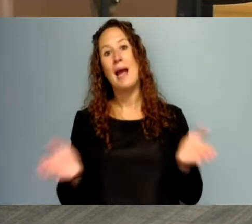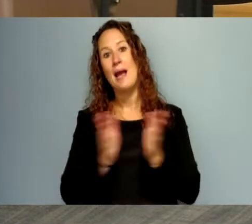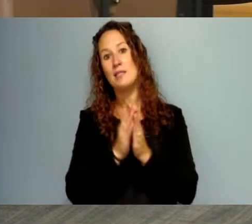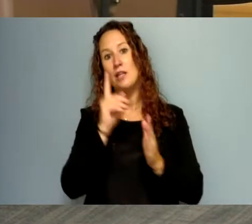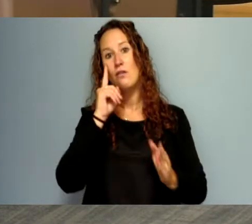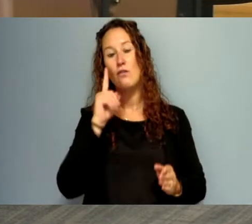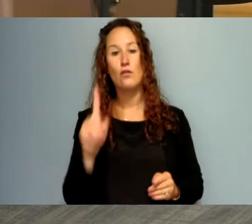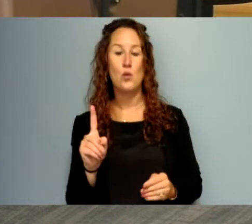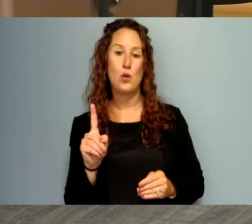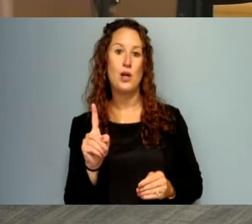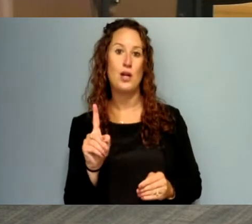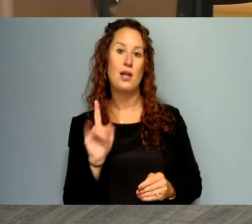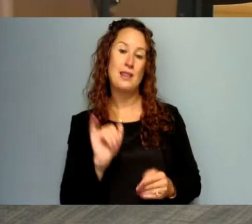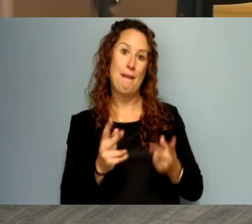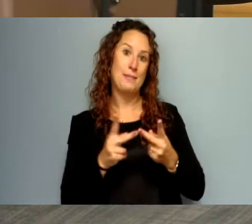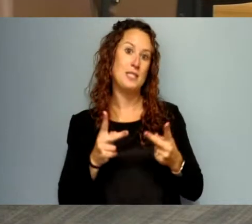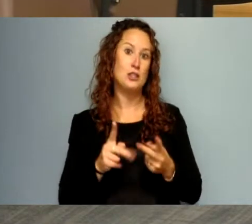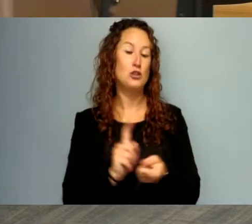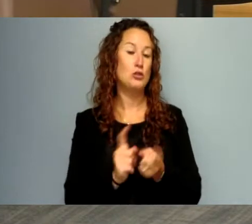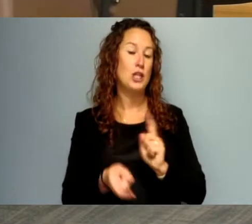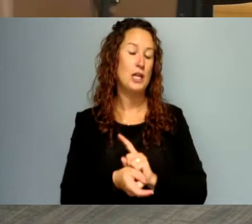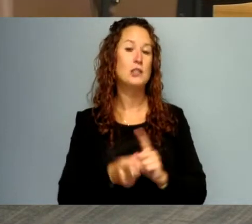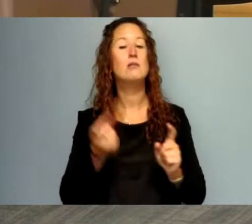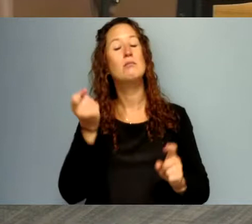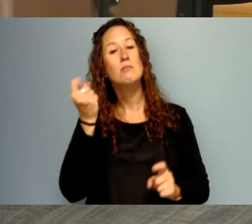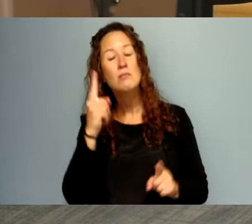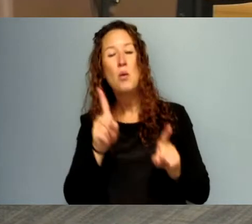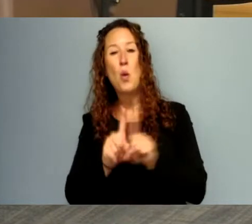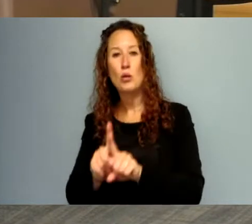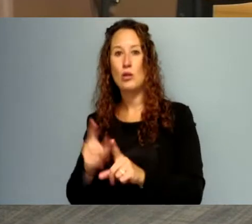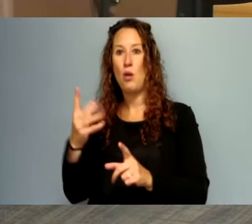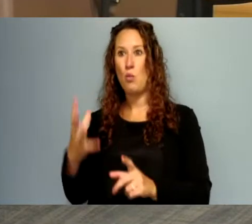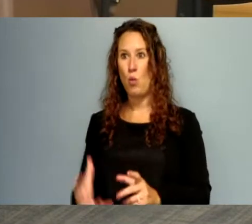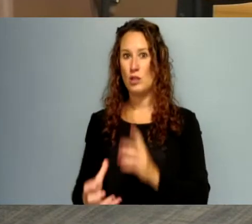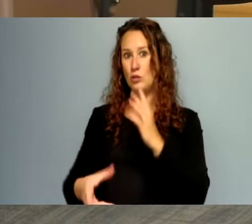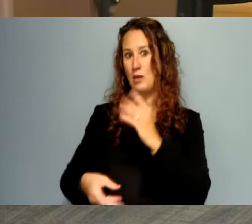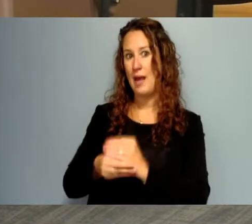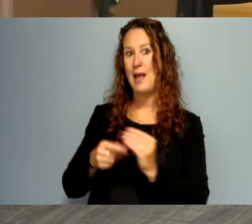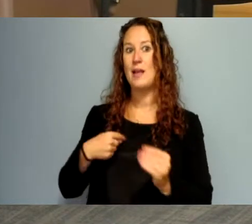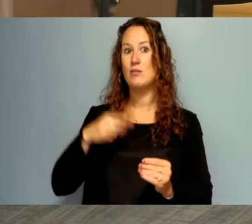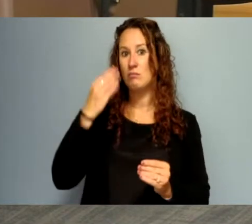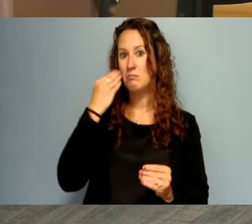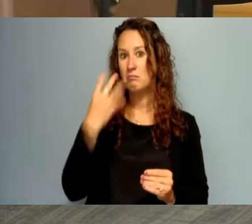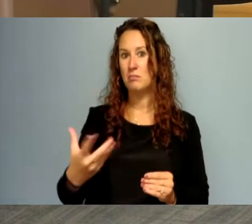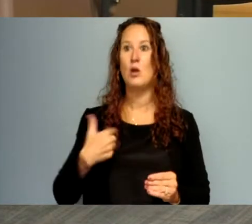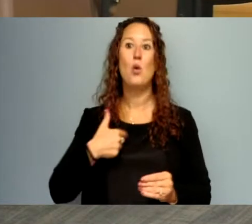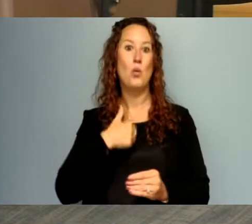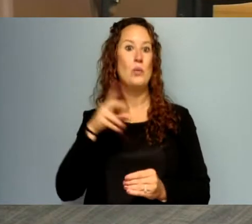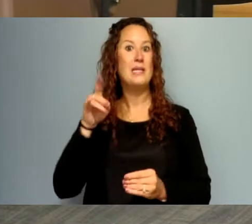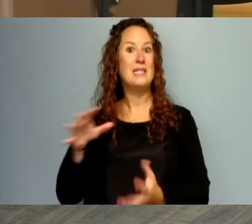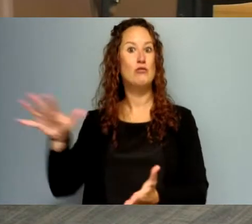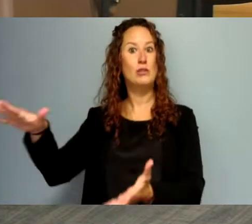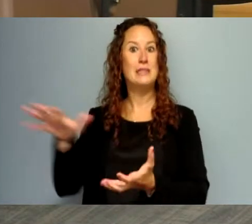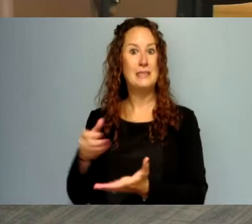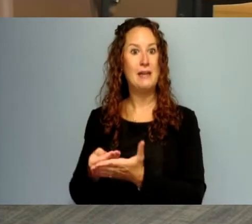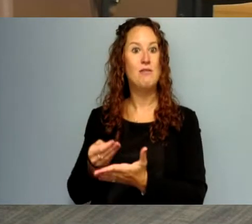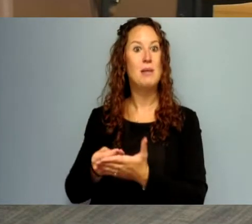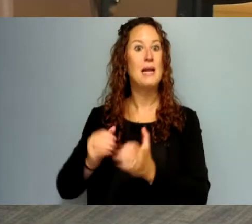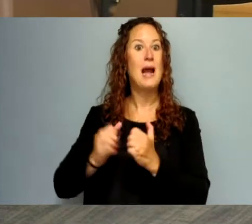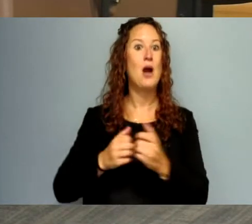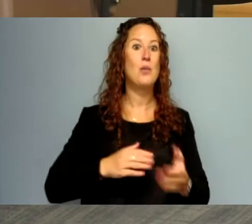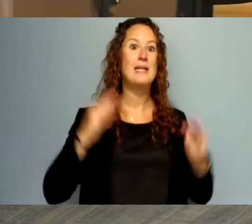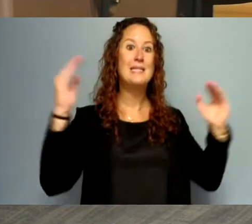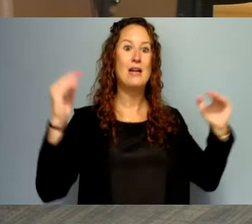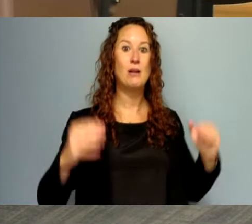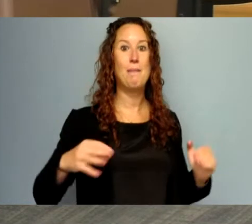for that position to change. I also just wanted to point out that we also saved money in our department by downgrading the benefits manager